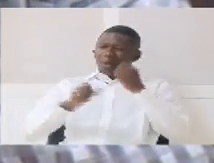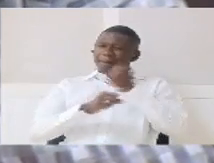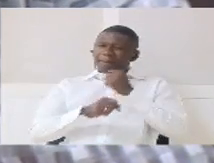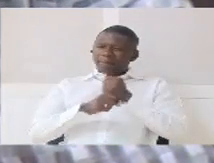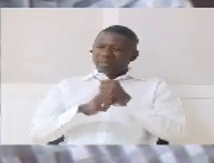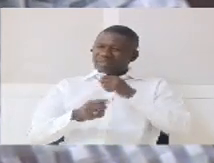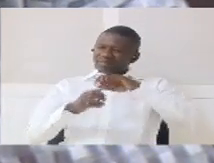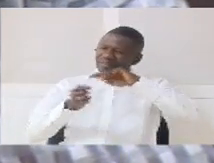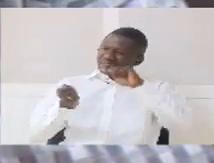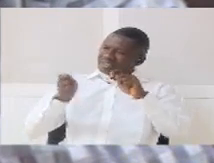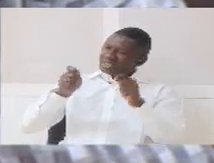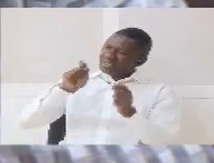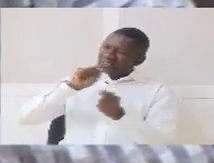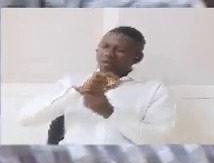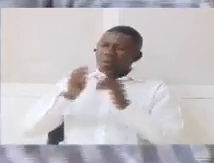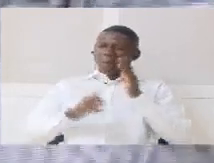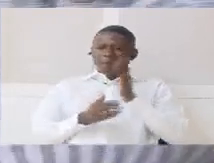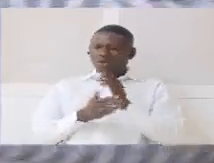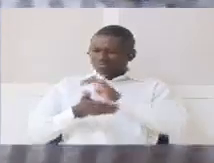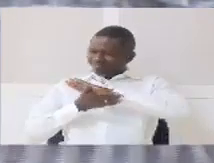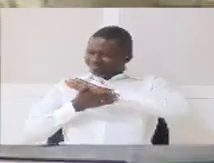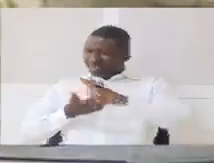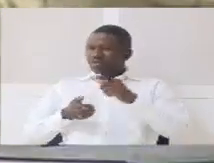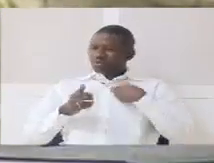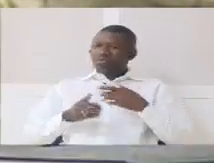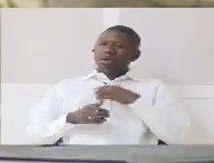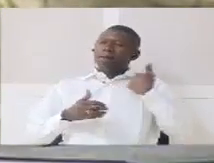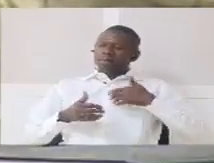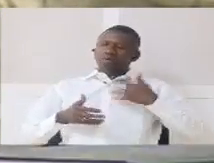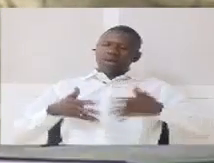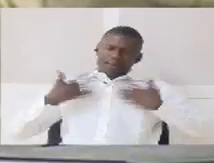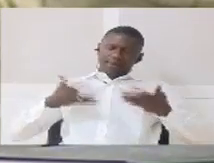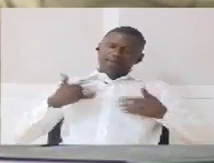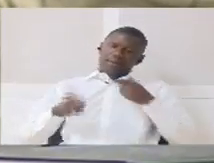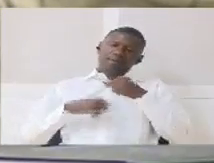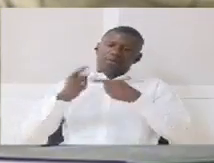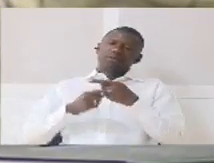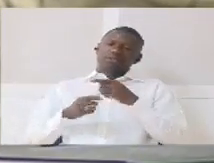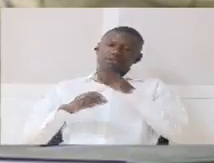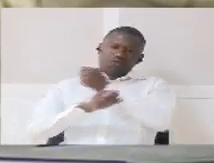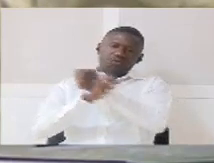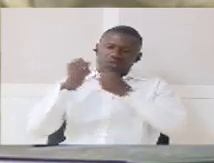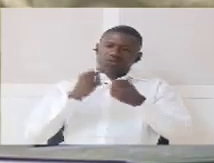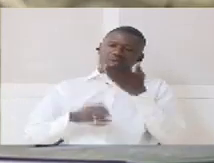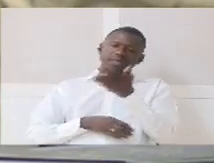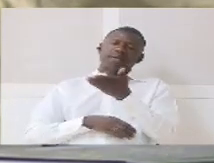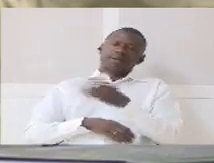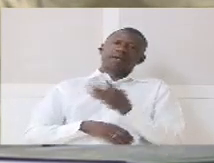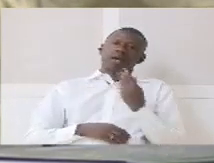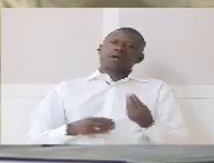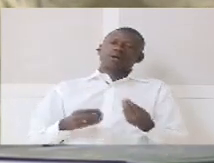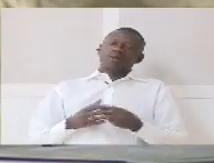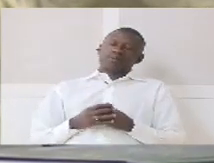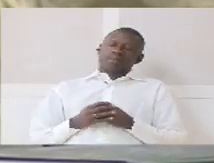inmates? Ka kuon no masata kendeke purka jako kasosi falling asi betea molufe ka